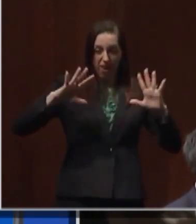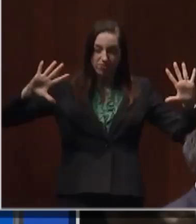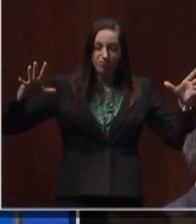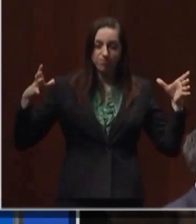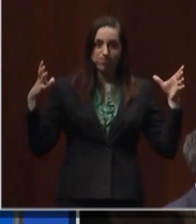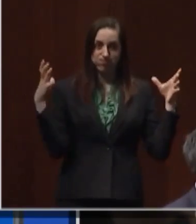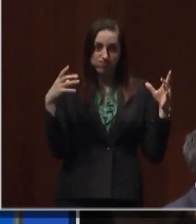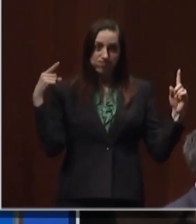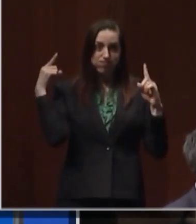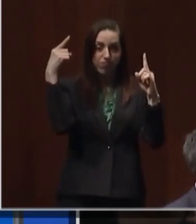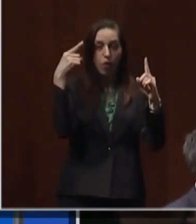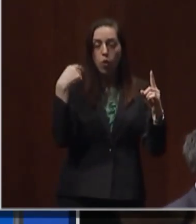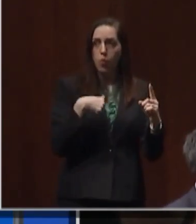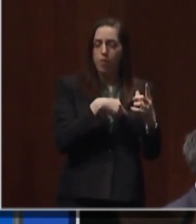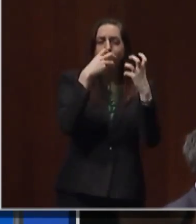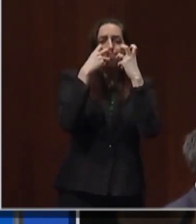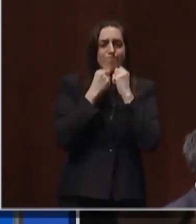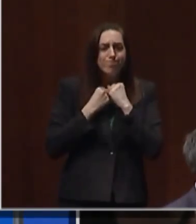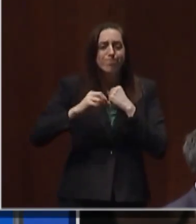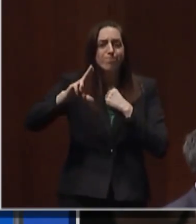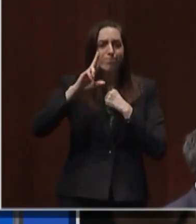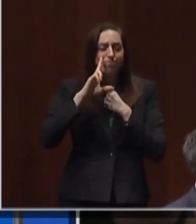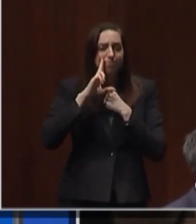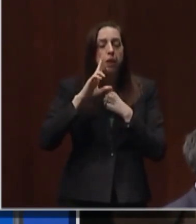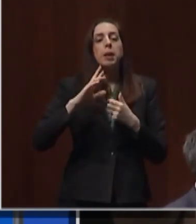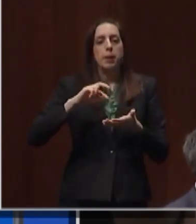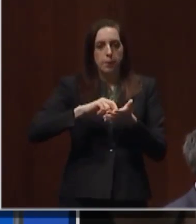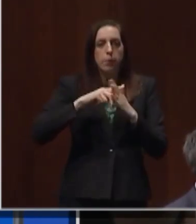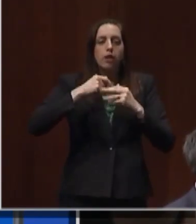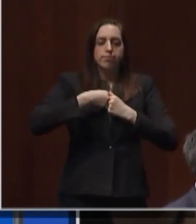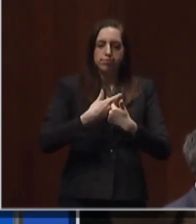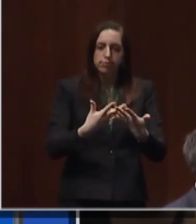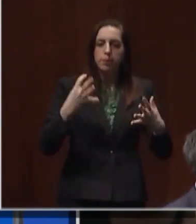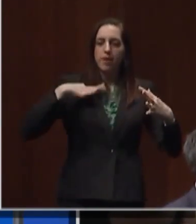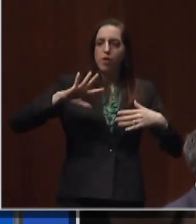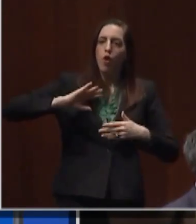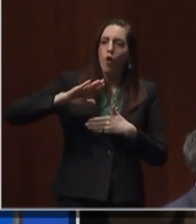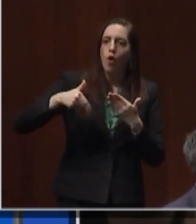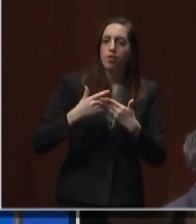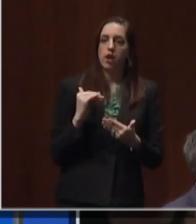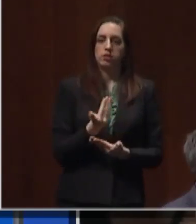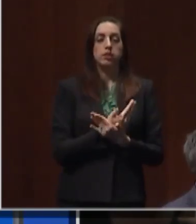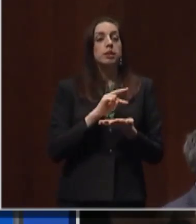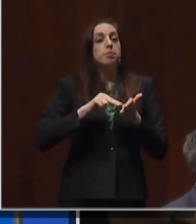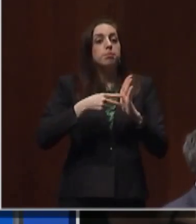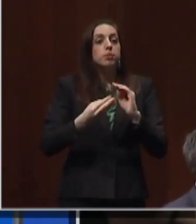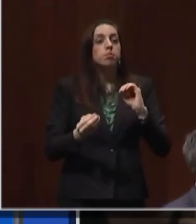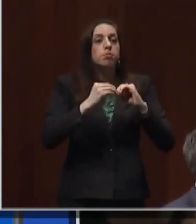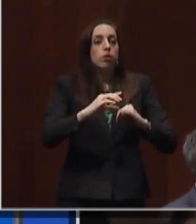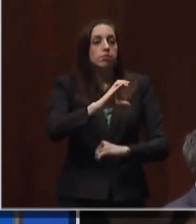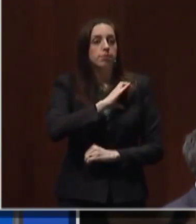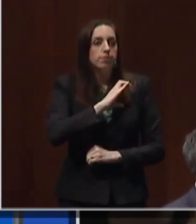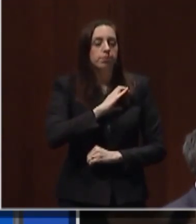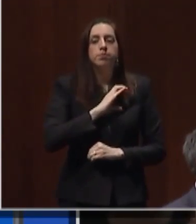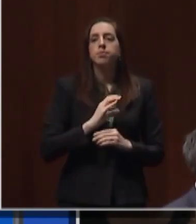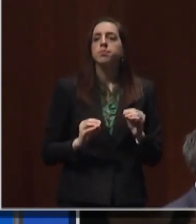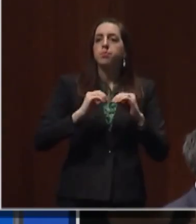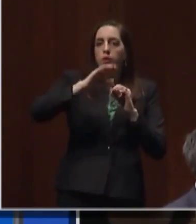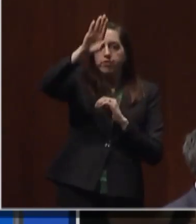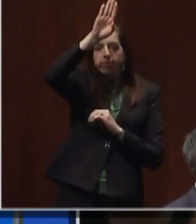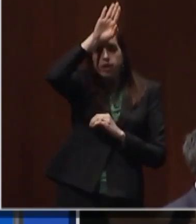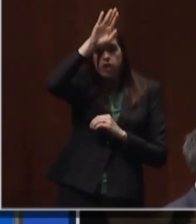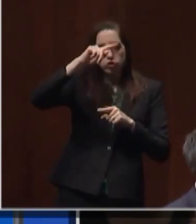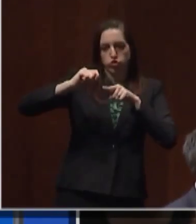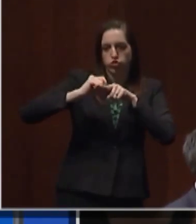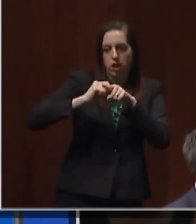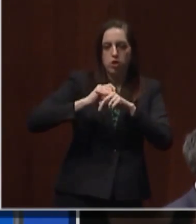commitment and love for our city will flow to us all. More police officers in our neighborhoods, more firefighters